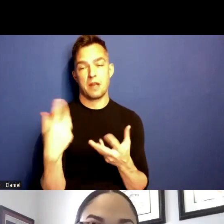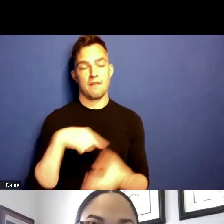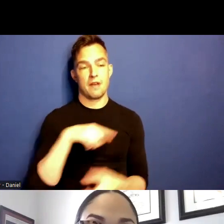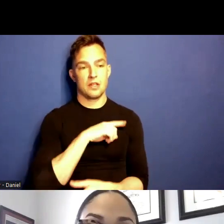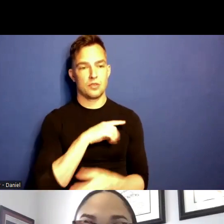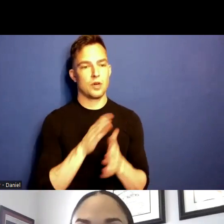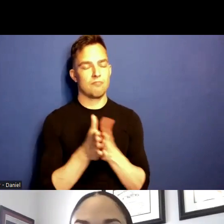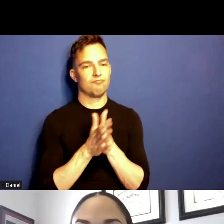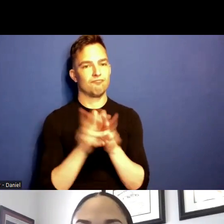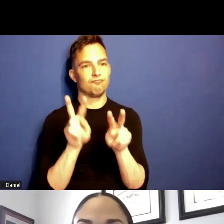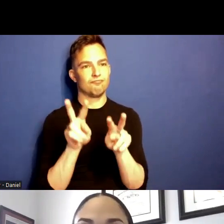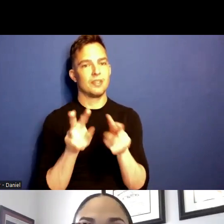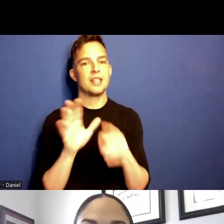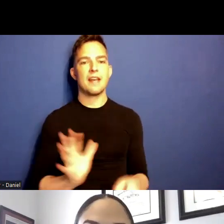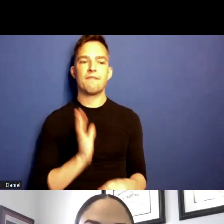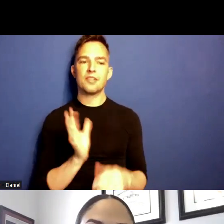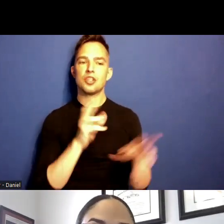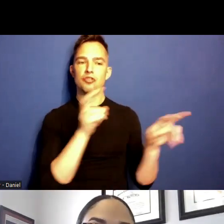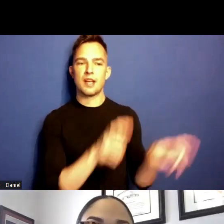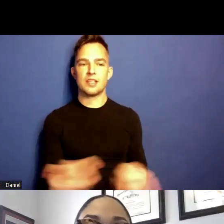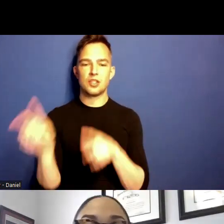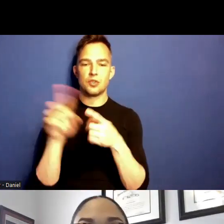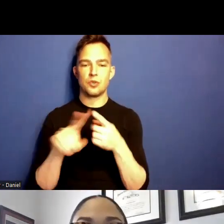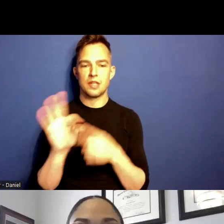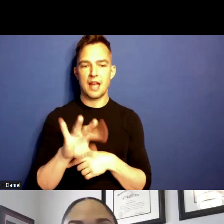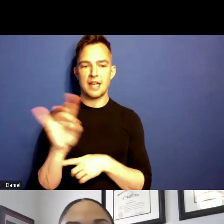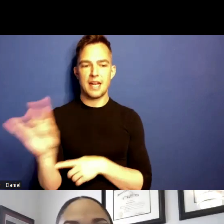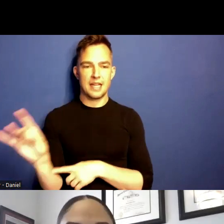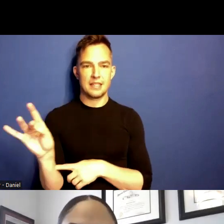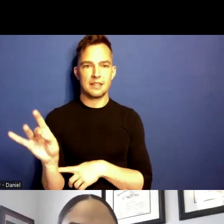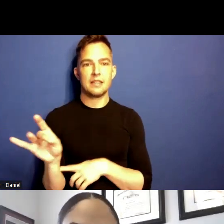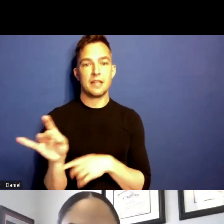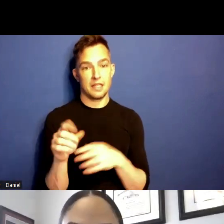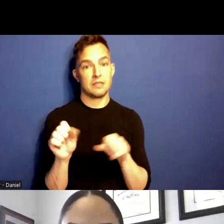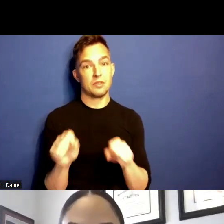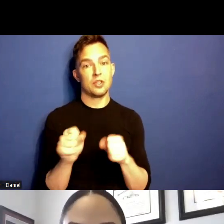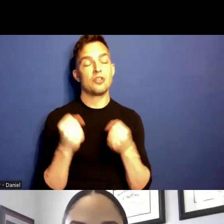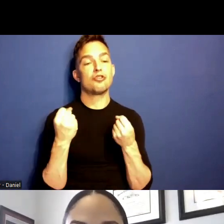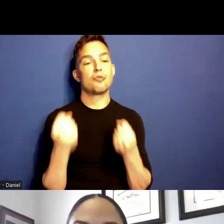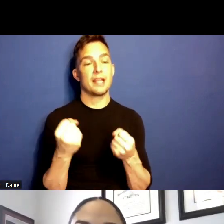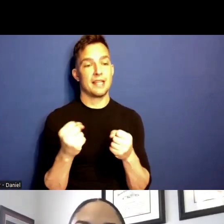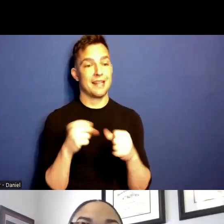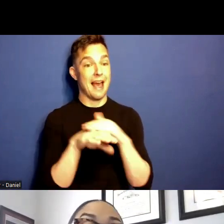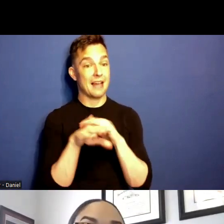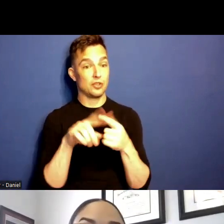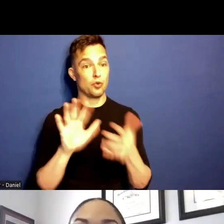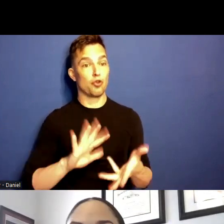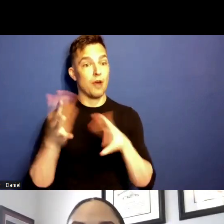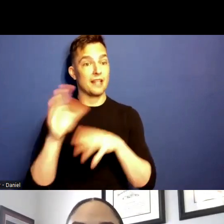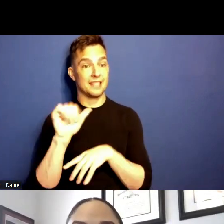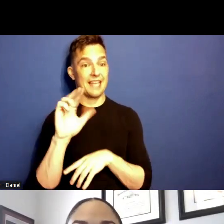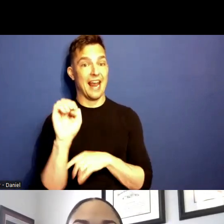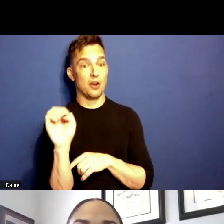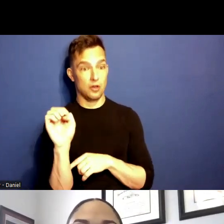anxiously awaiting the official transition to 988 and its potential to strengthen access to crisis care. We know that the